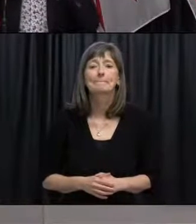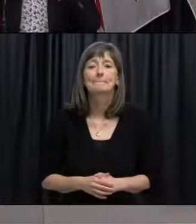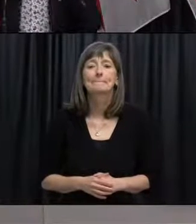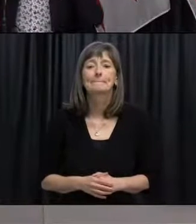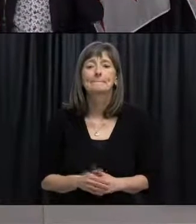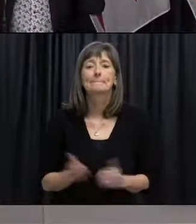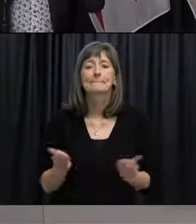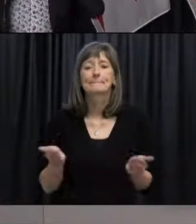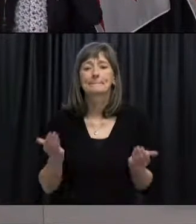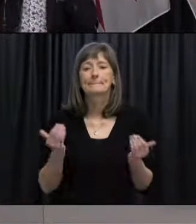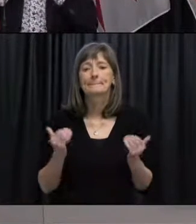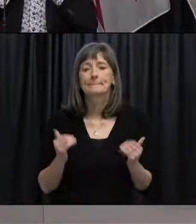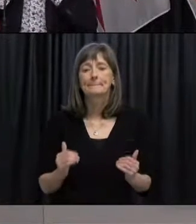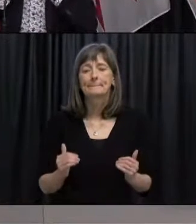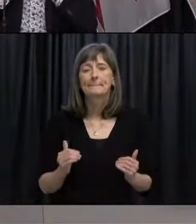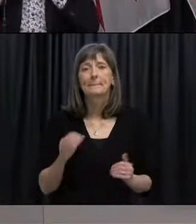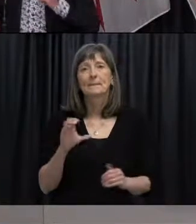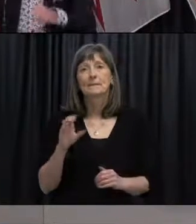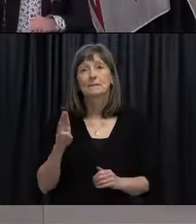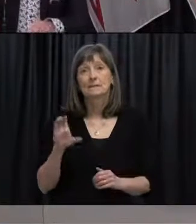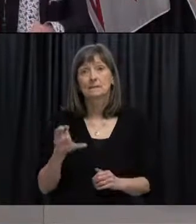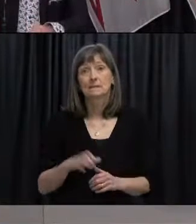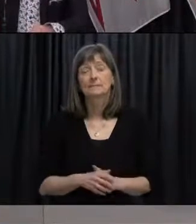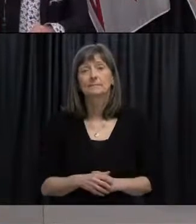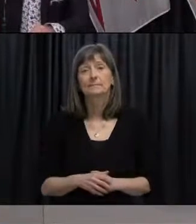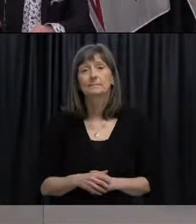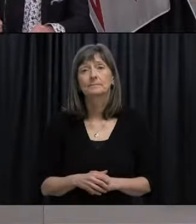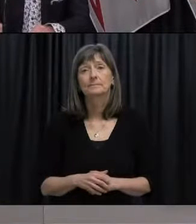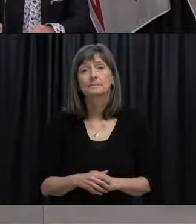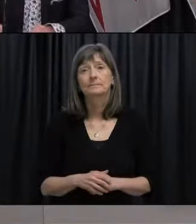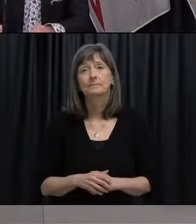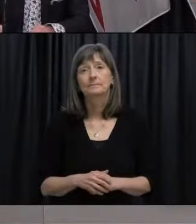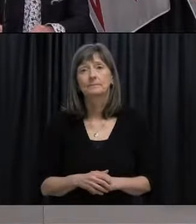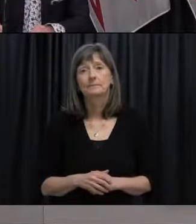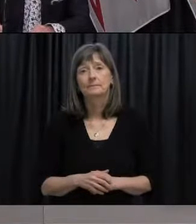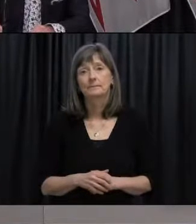Our next questions are from Peter Cowan with CBC. Please go ahead.